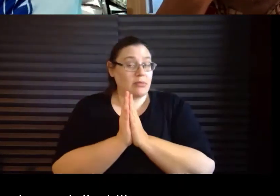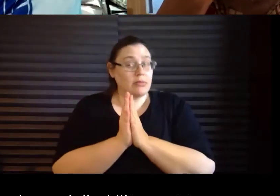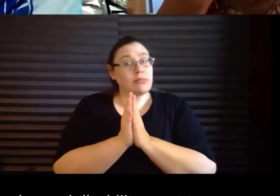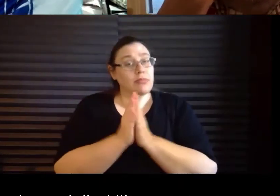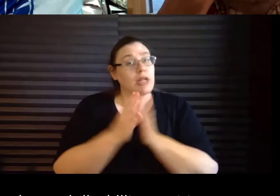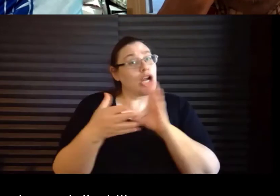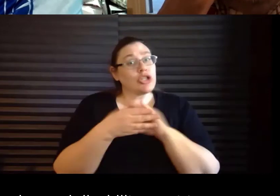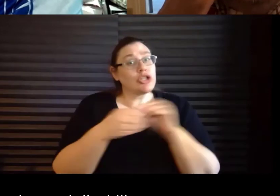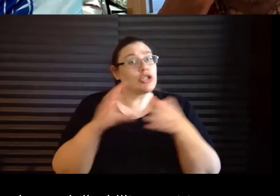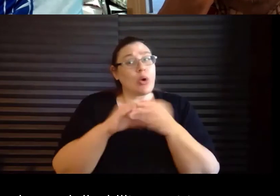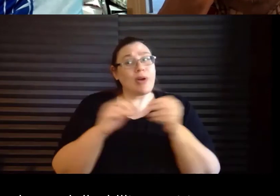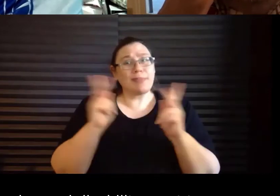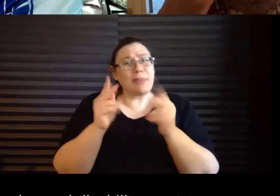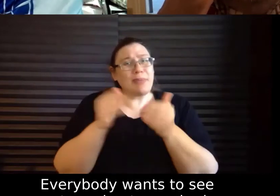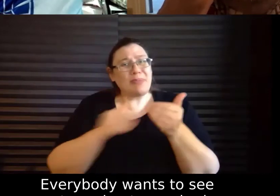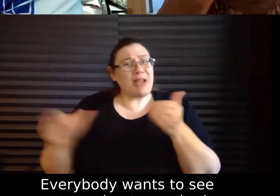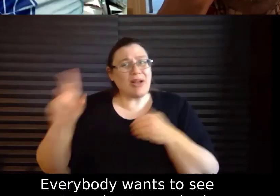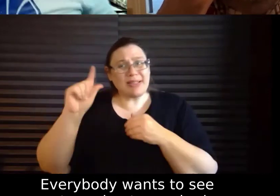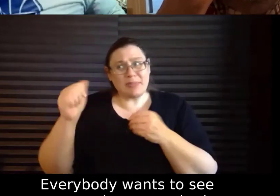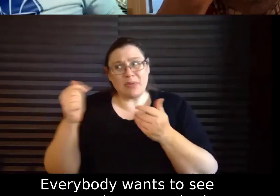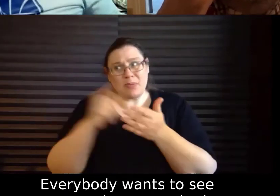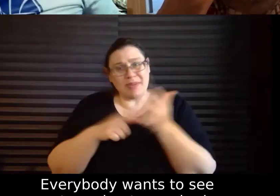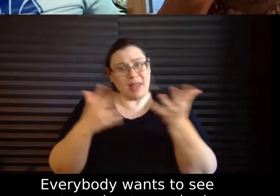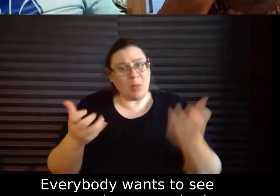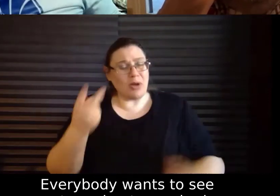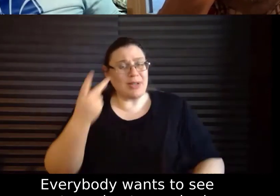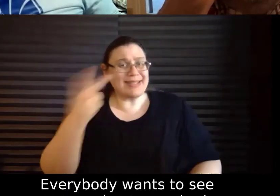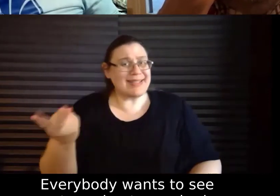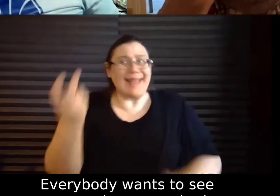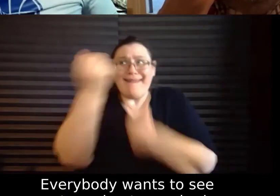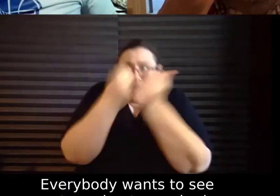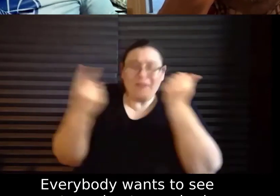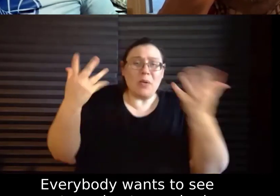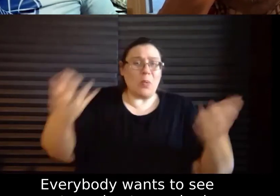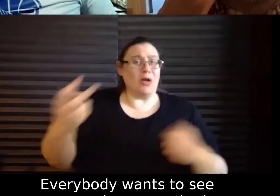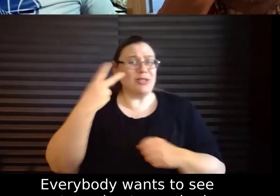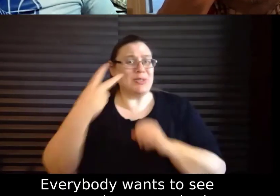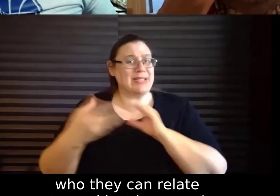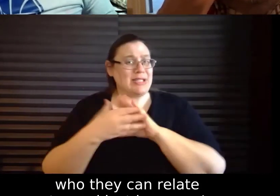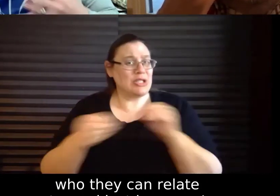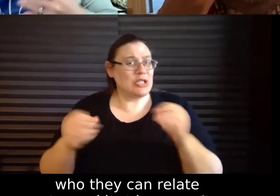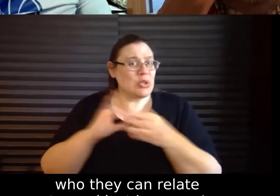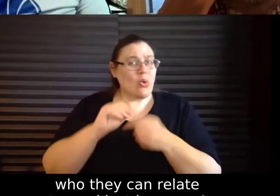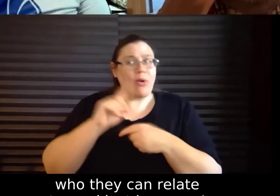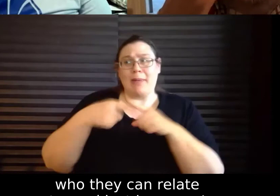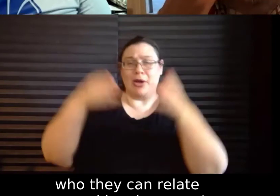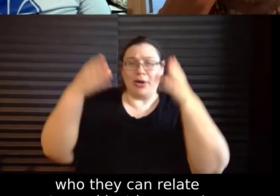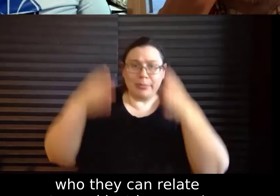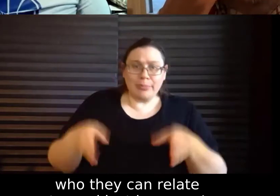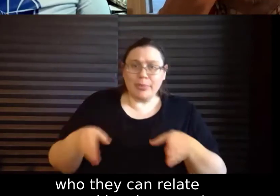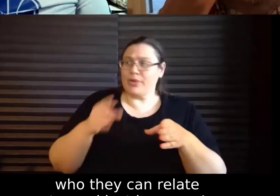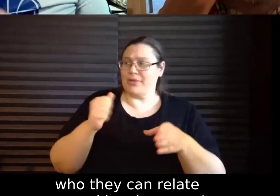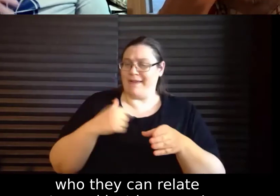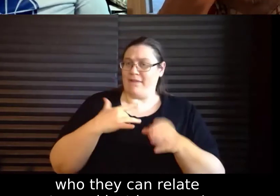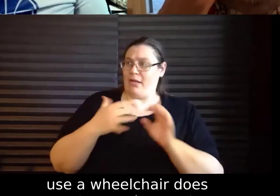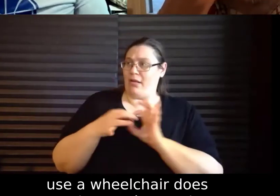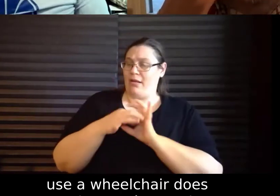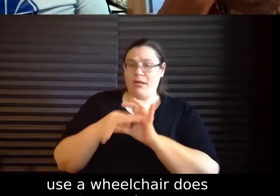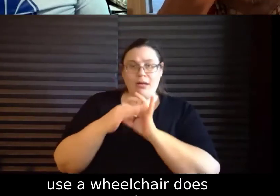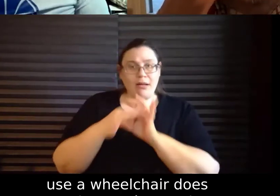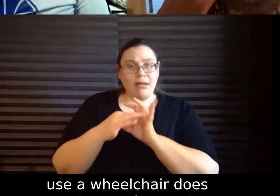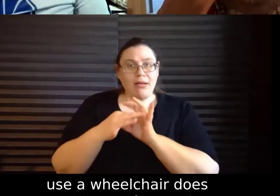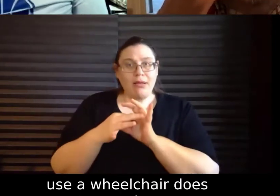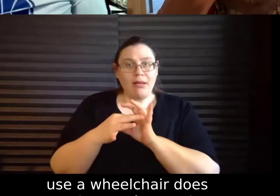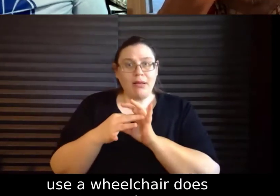beyond disability want to see. Everybody wants to see a story about somebody who they can relate to. And just because I